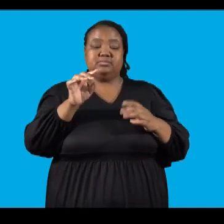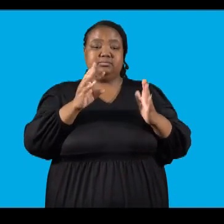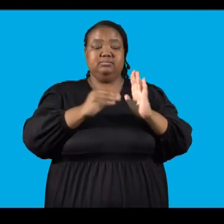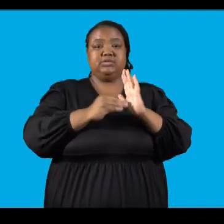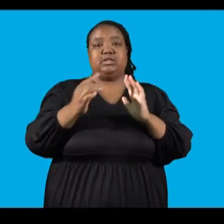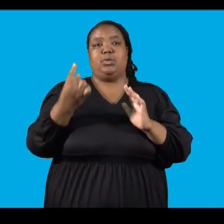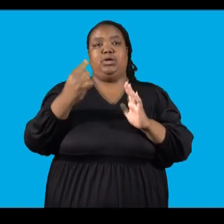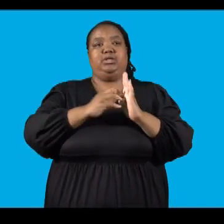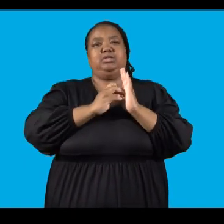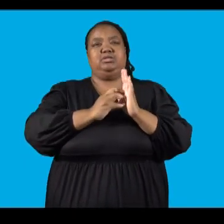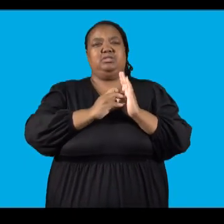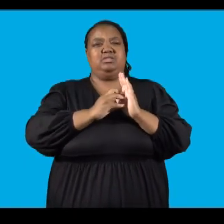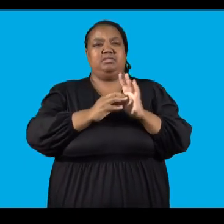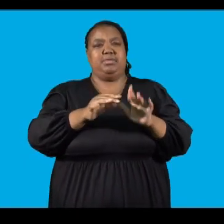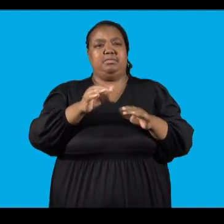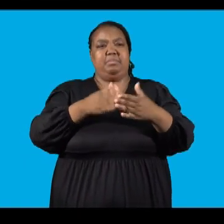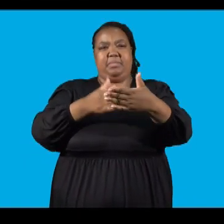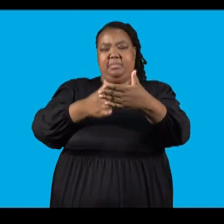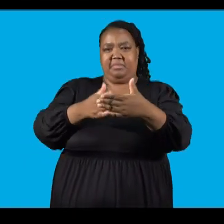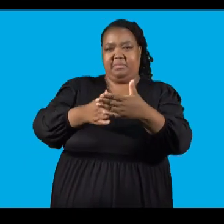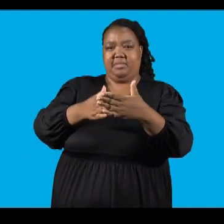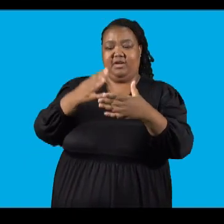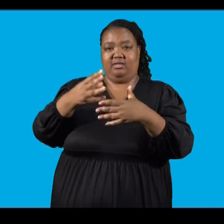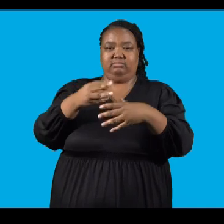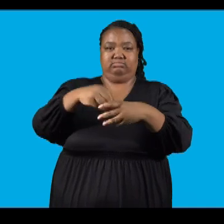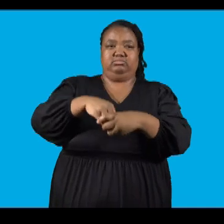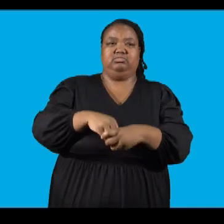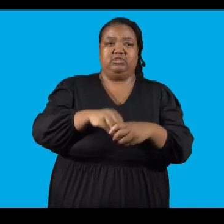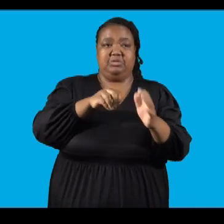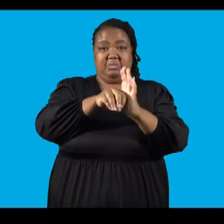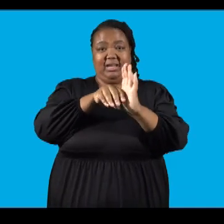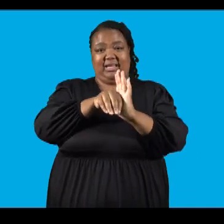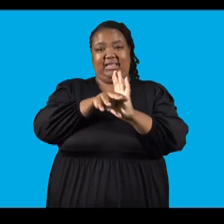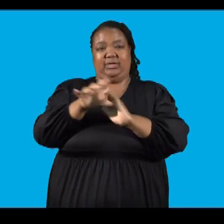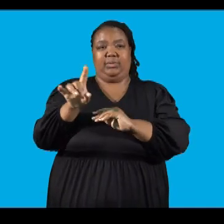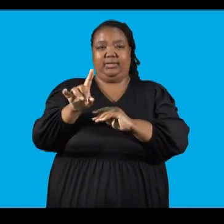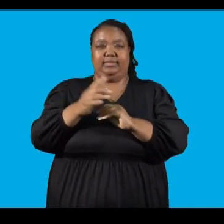Name one example of barriers to entry into the market depicted above.